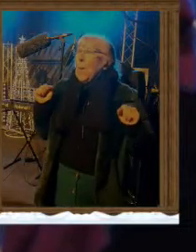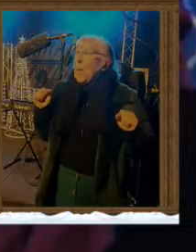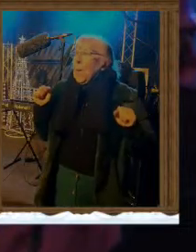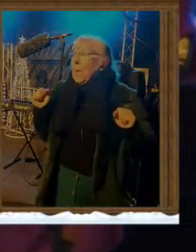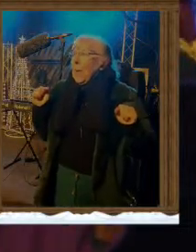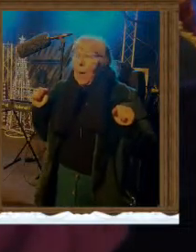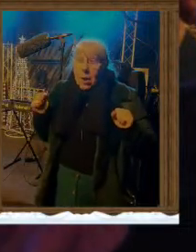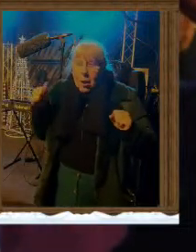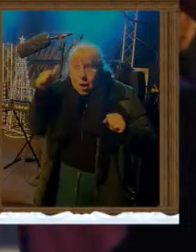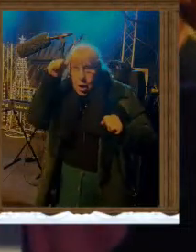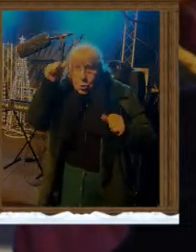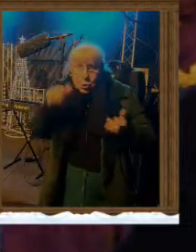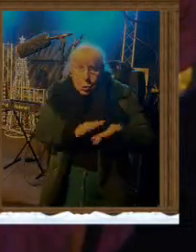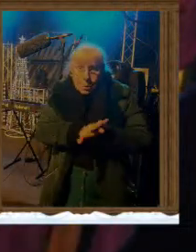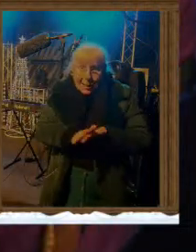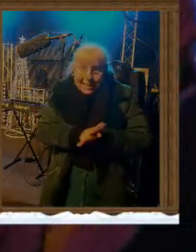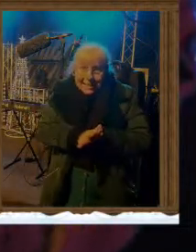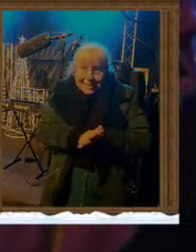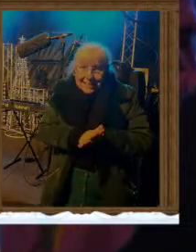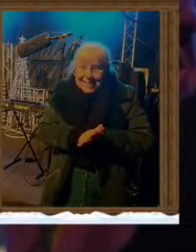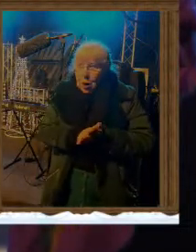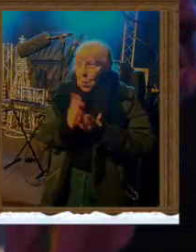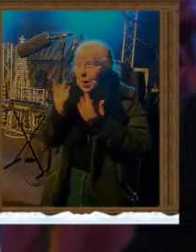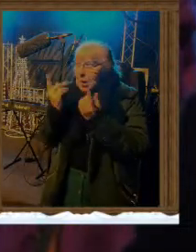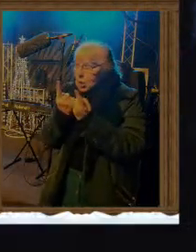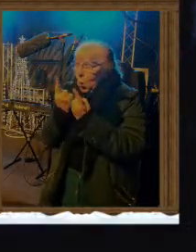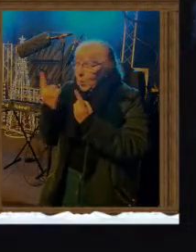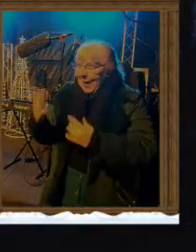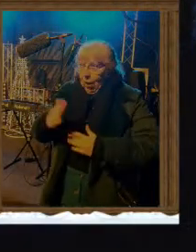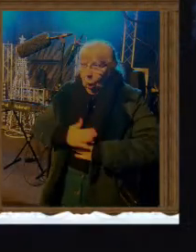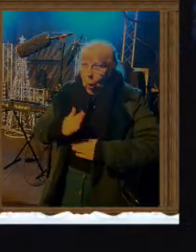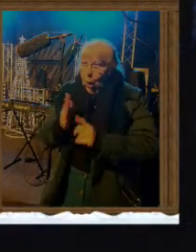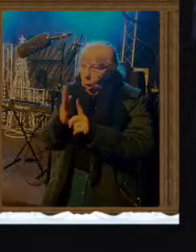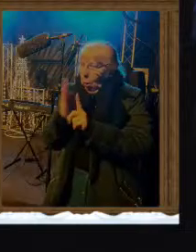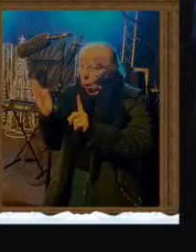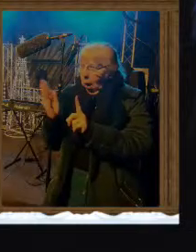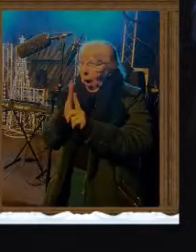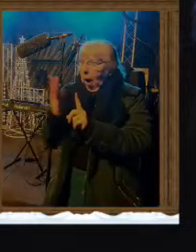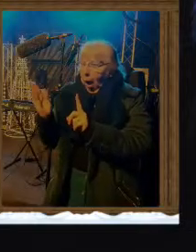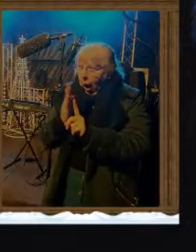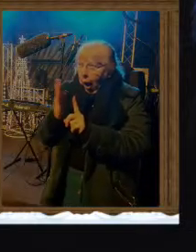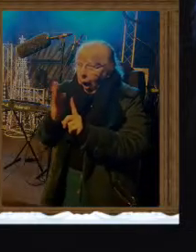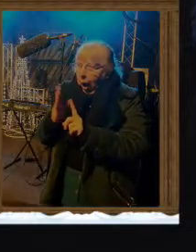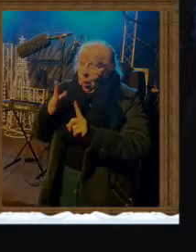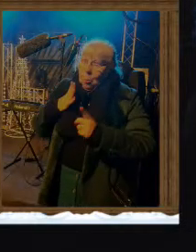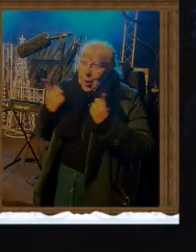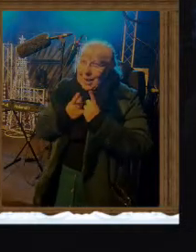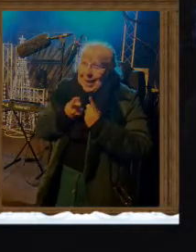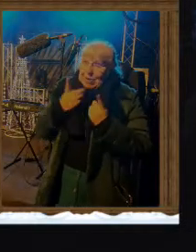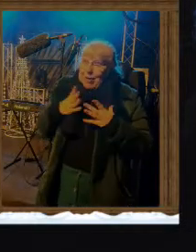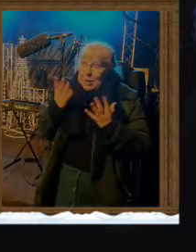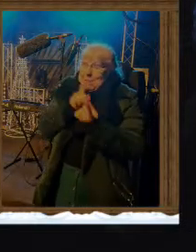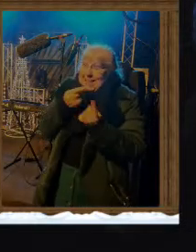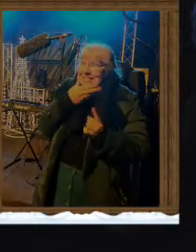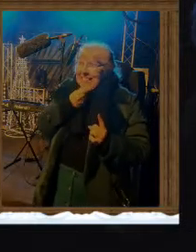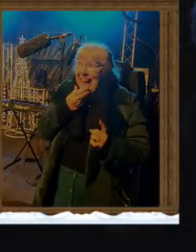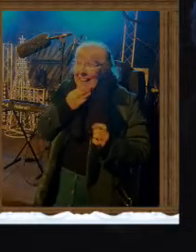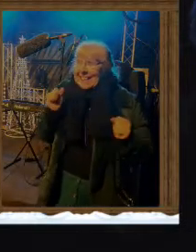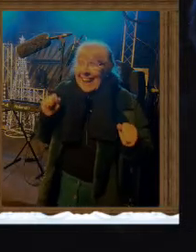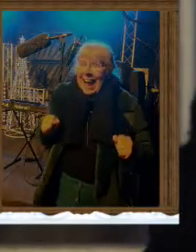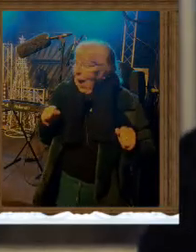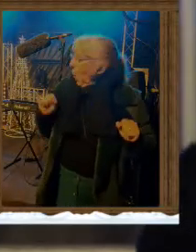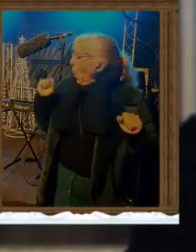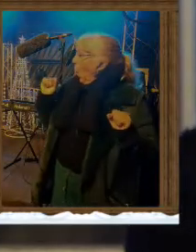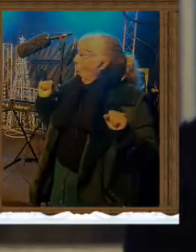Do you know what that means? We are so close to Ho Ho Ho, which means we're so close to meeting Santa!